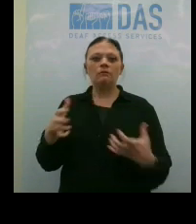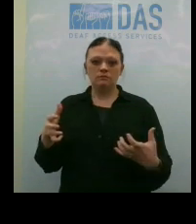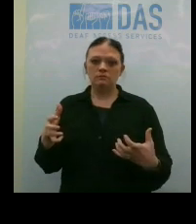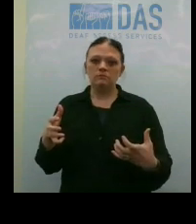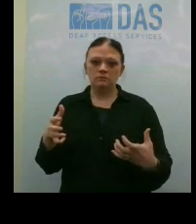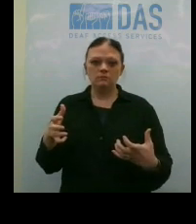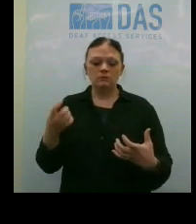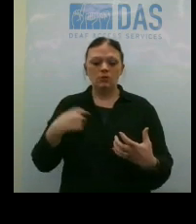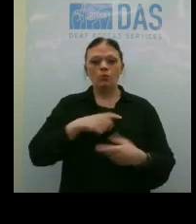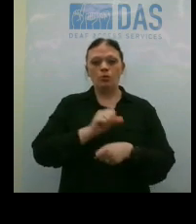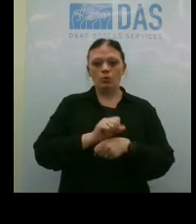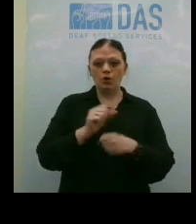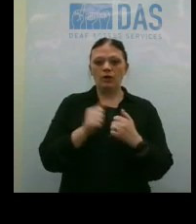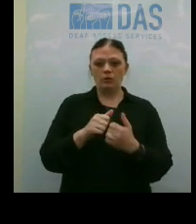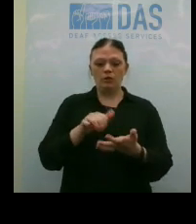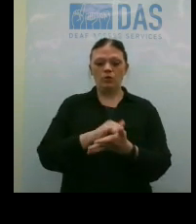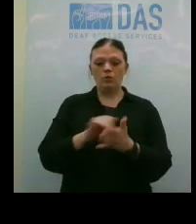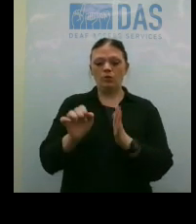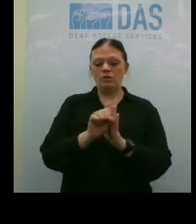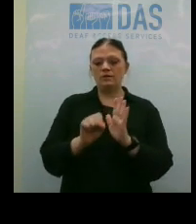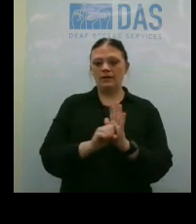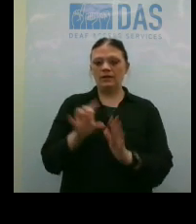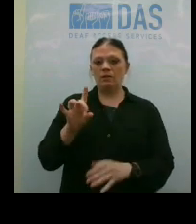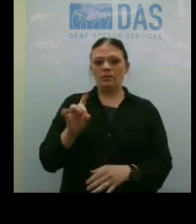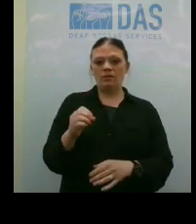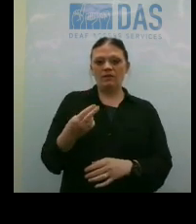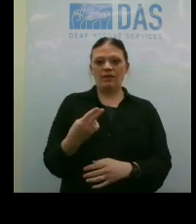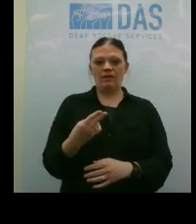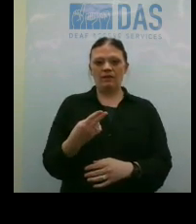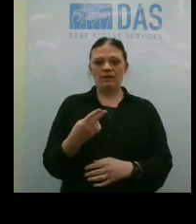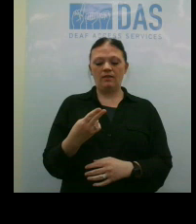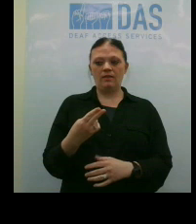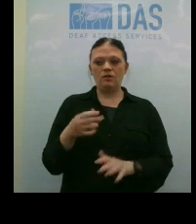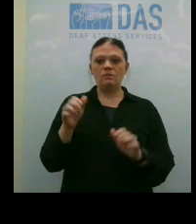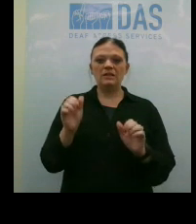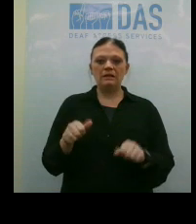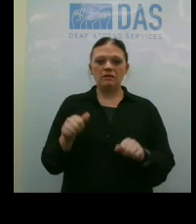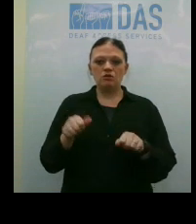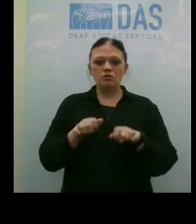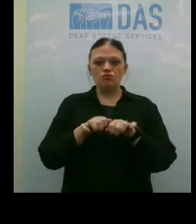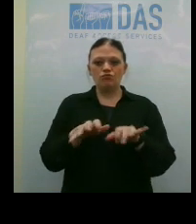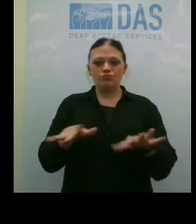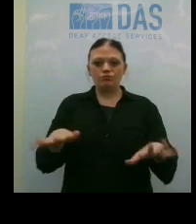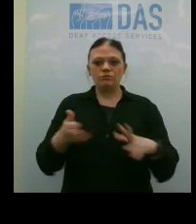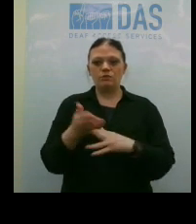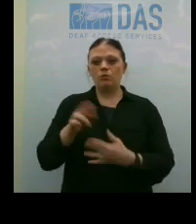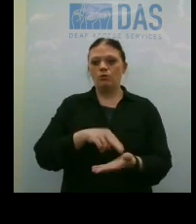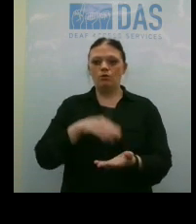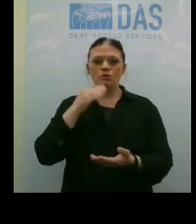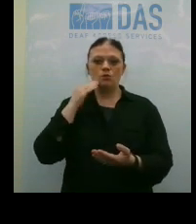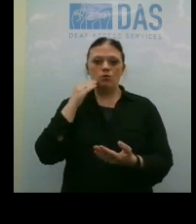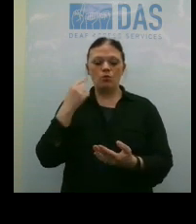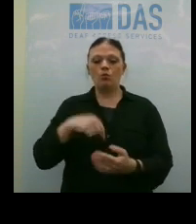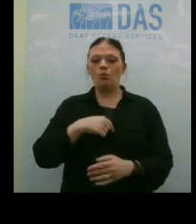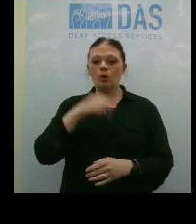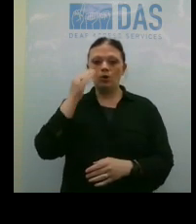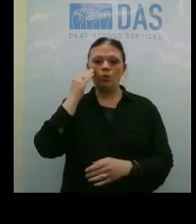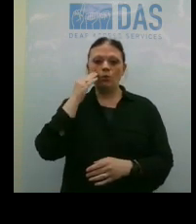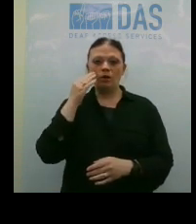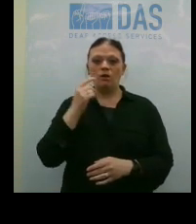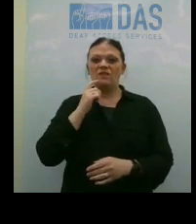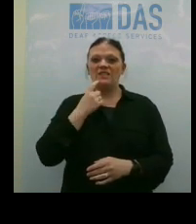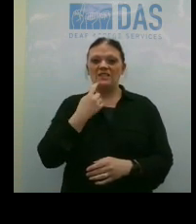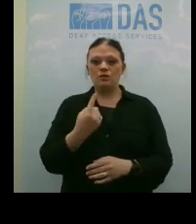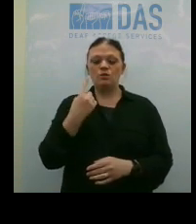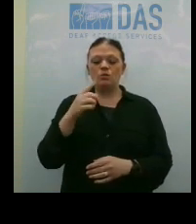We're working with the New York State Department of Health with regards to potential outbreaks in nursing homes. We're aware of a significant outbreak at